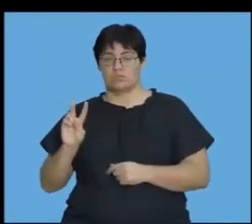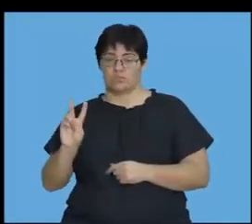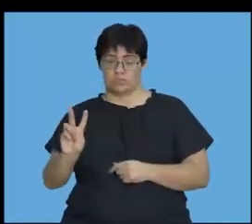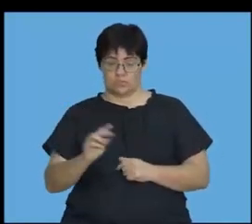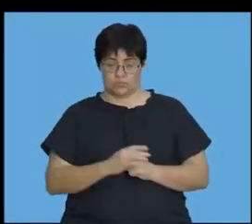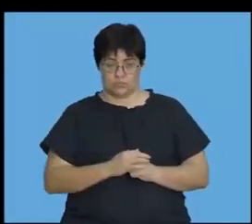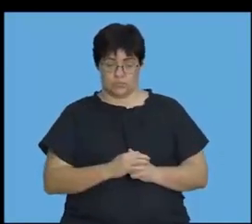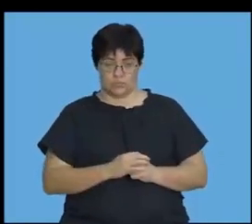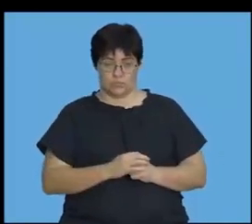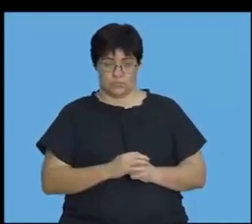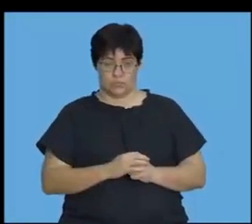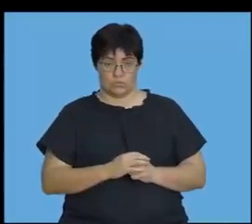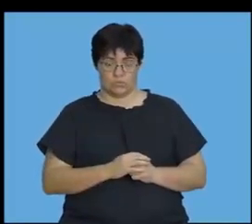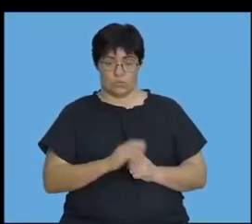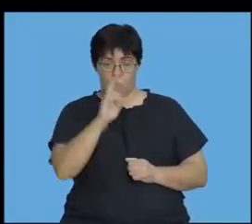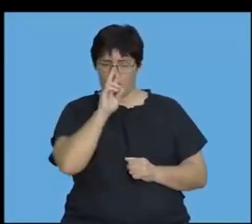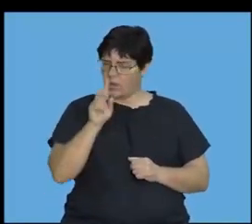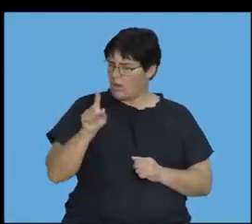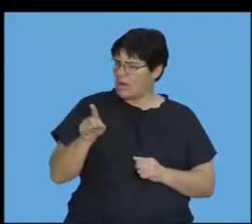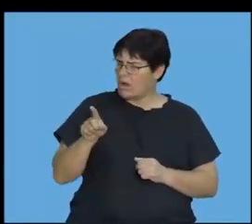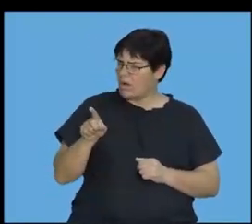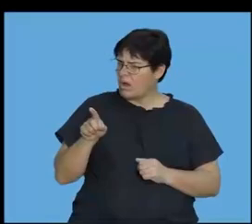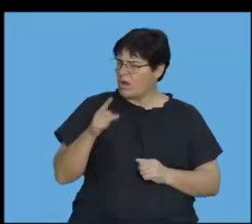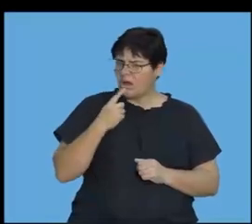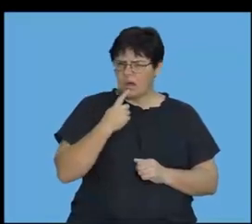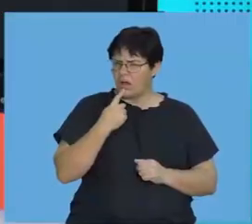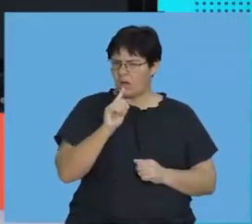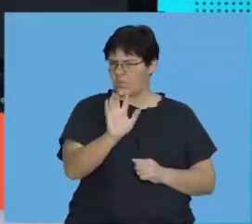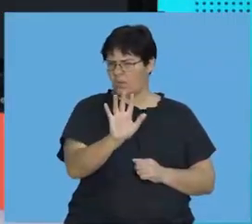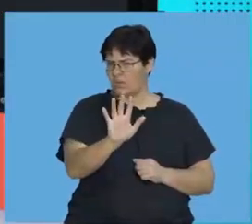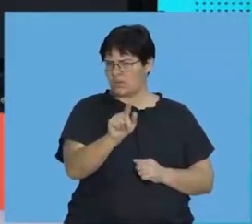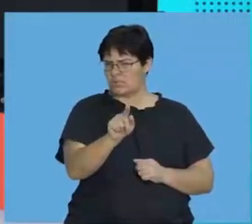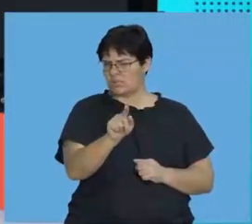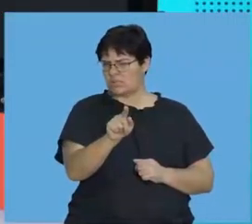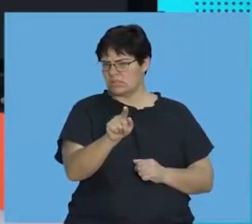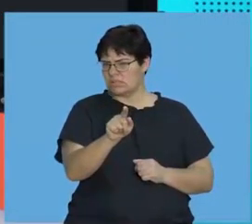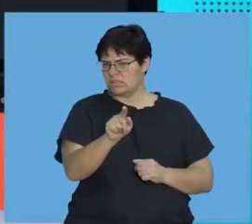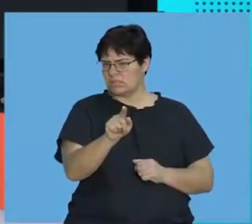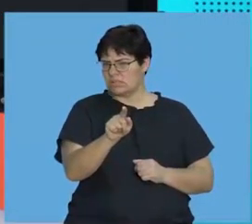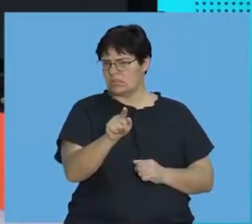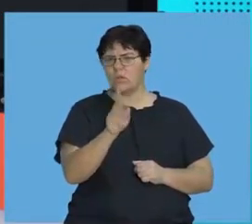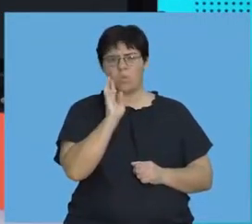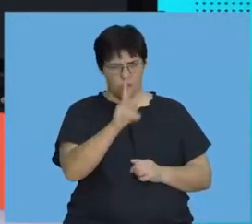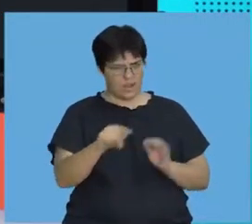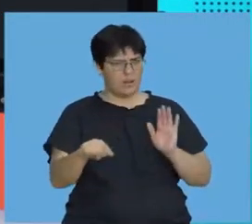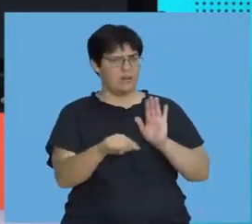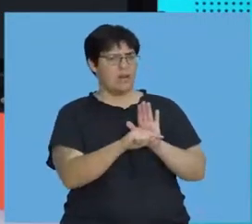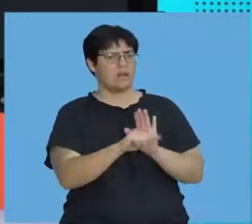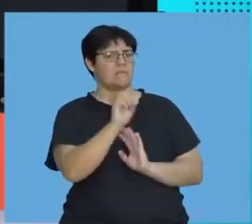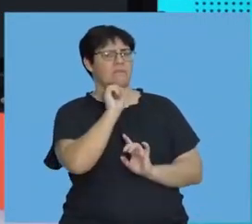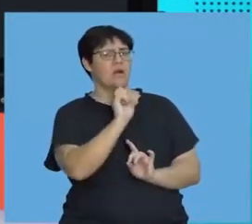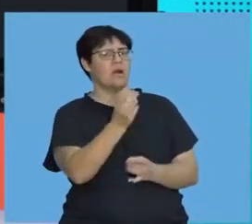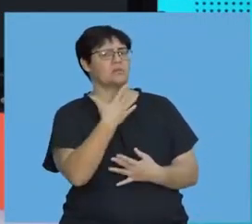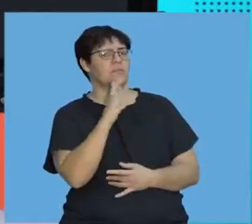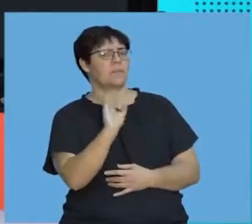two. I'm hoping some of you are looking at this and going, hang on, wait. We're going to get a negative